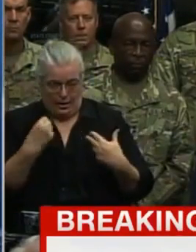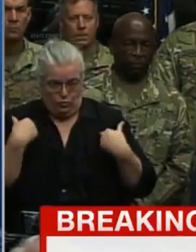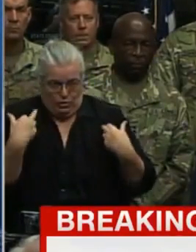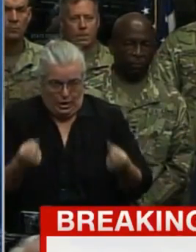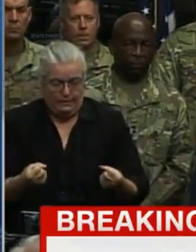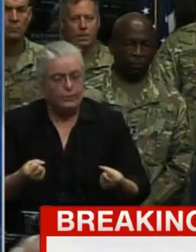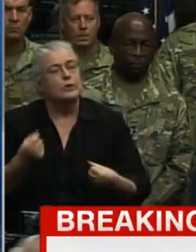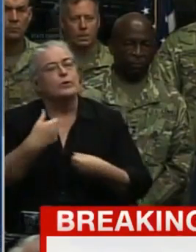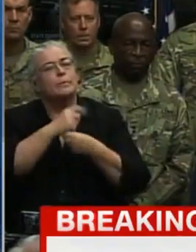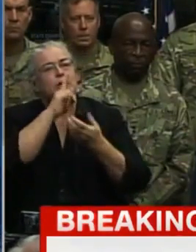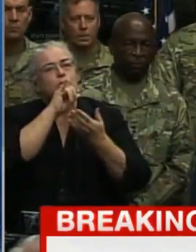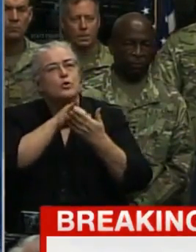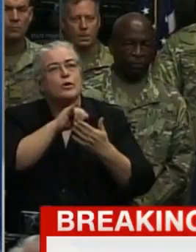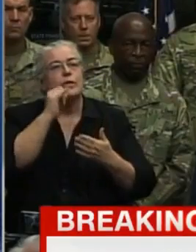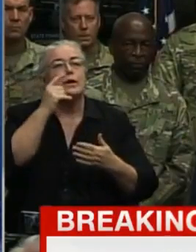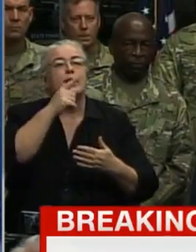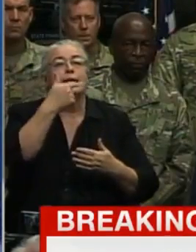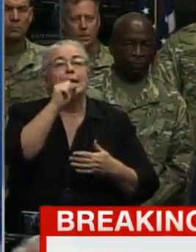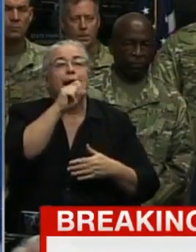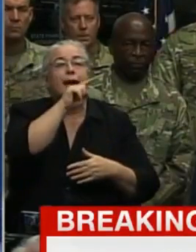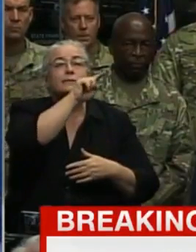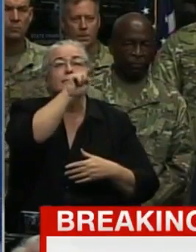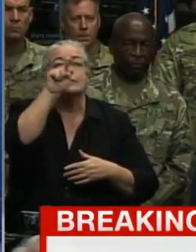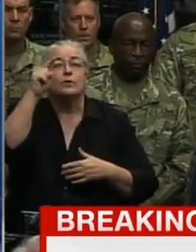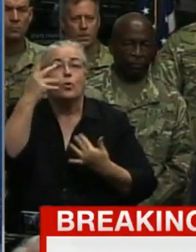bring in fuel from neighboring states after the storm easier.